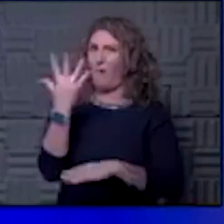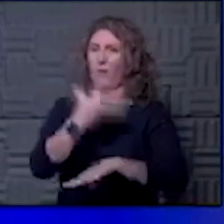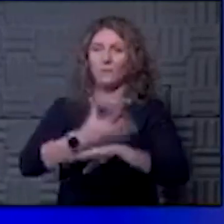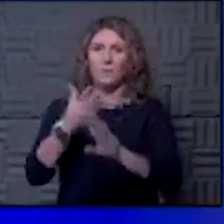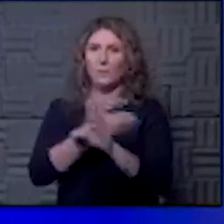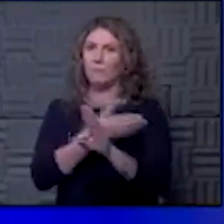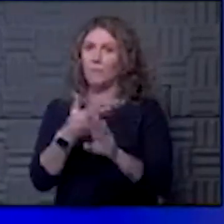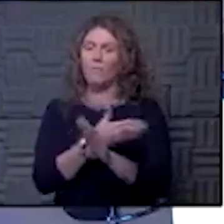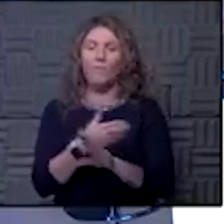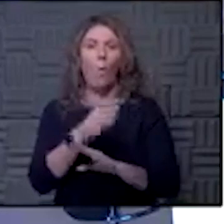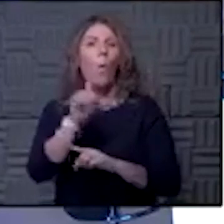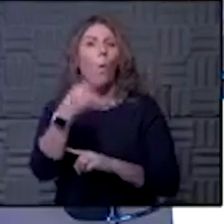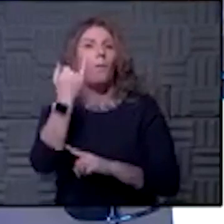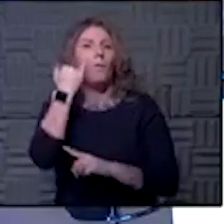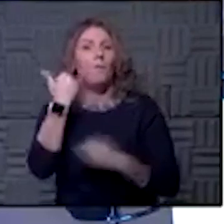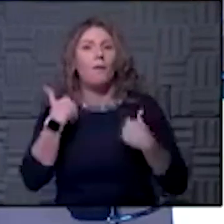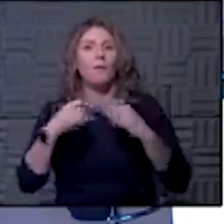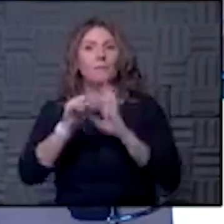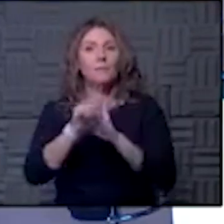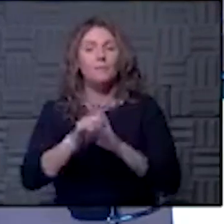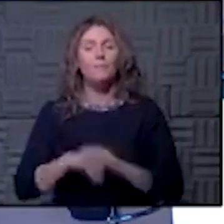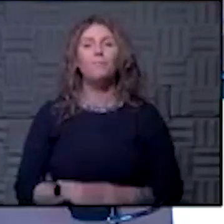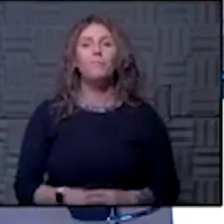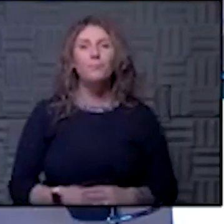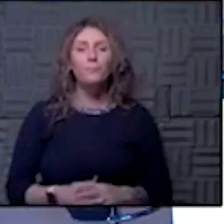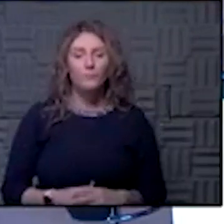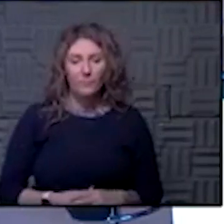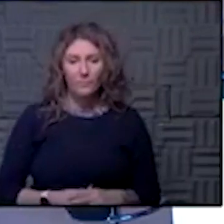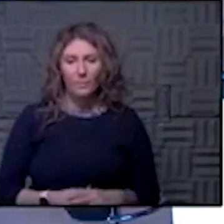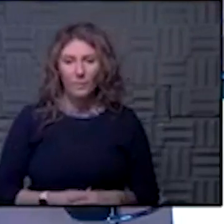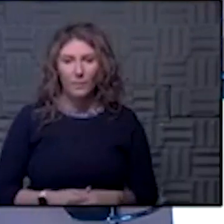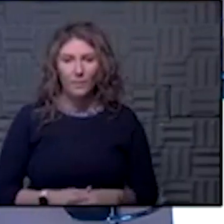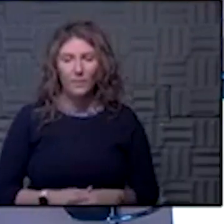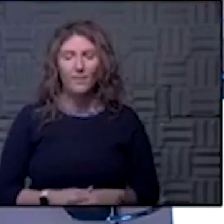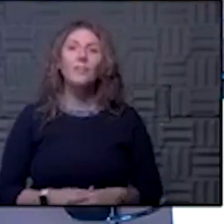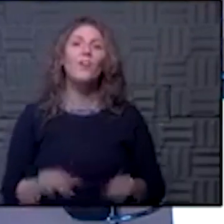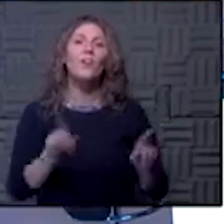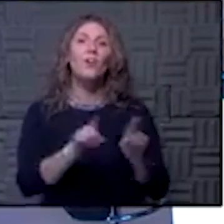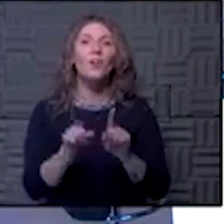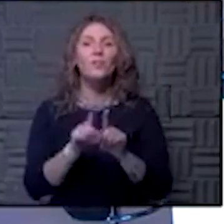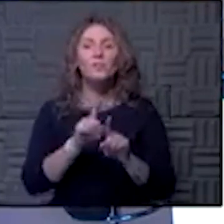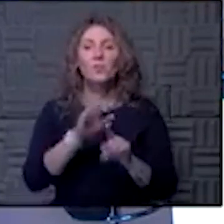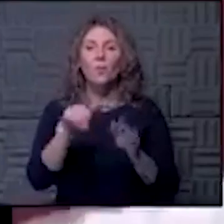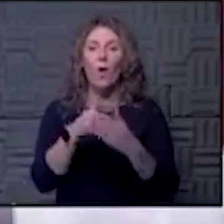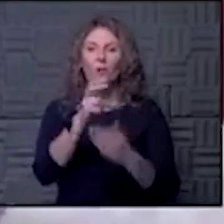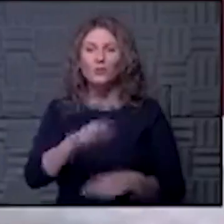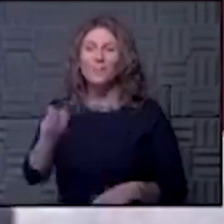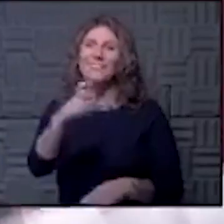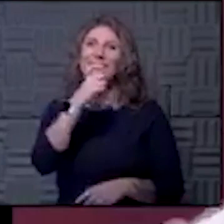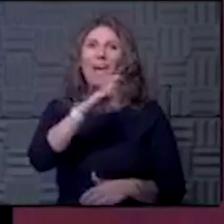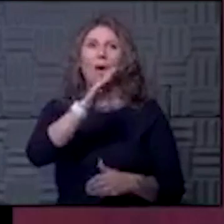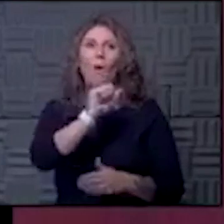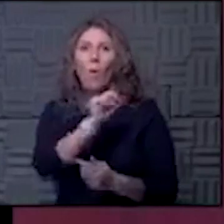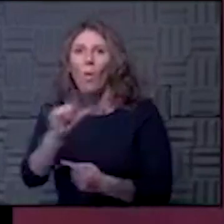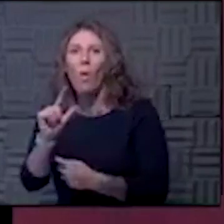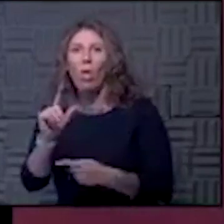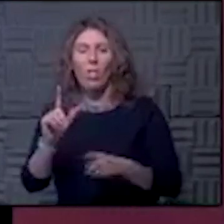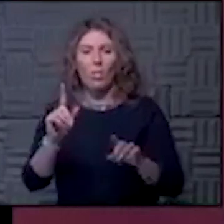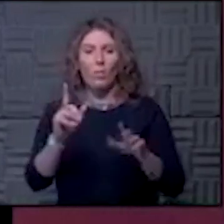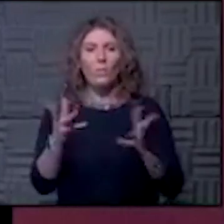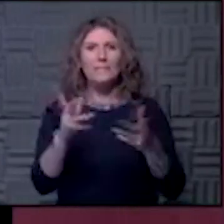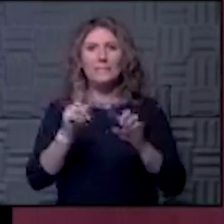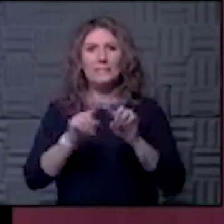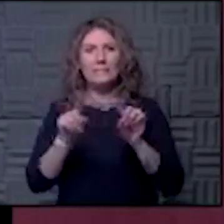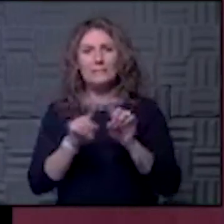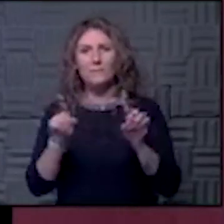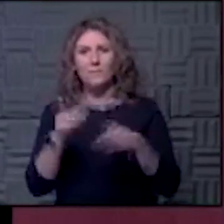symptoms. And just to say, I think that all travel is not all travel. So what do you tell us what you think about the difference between being